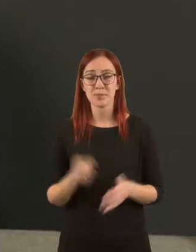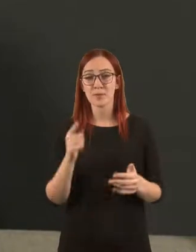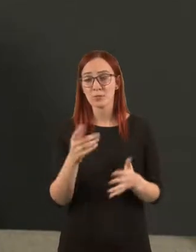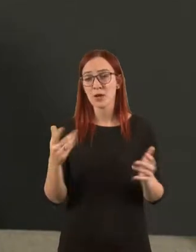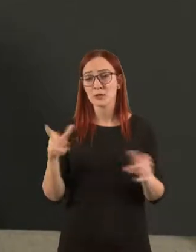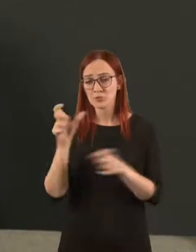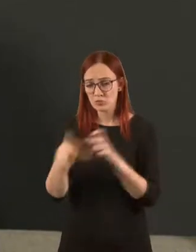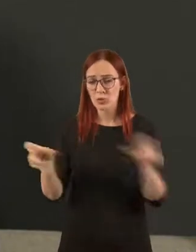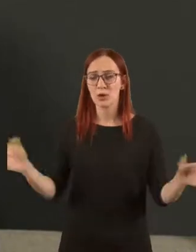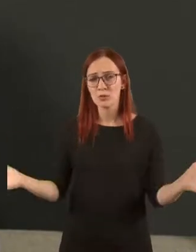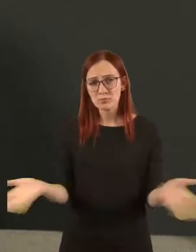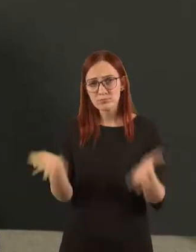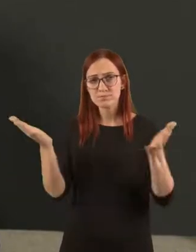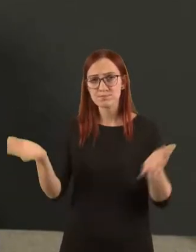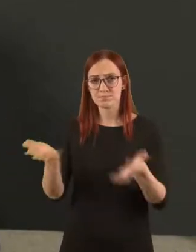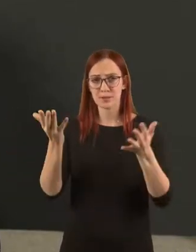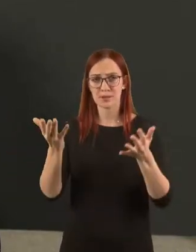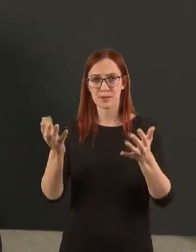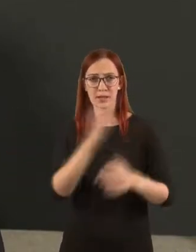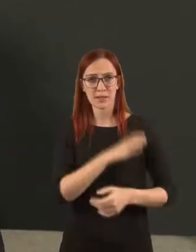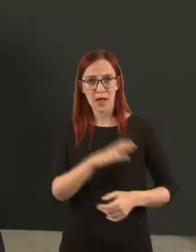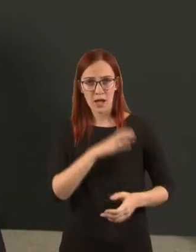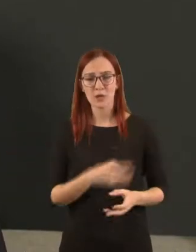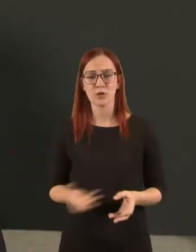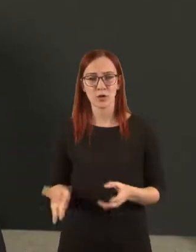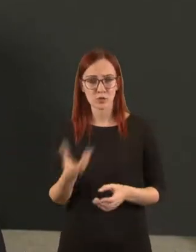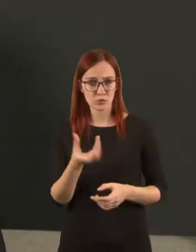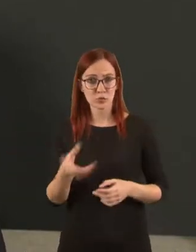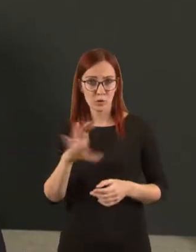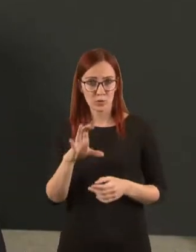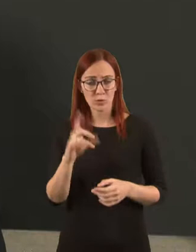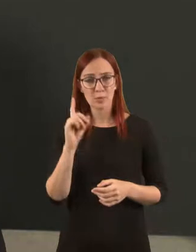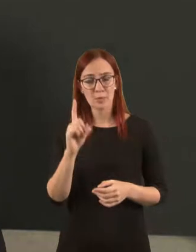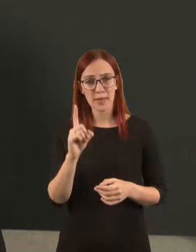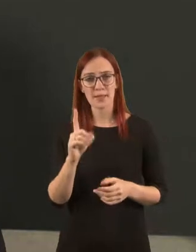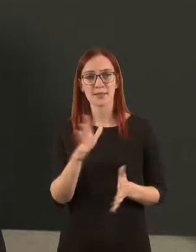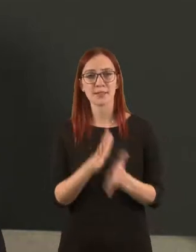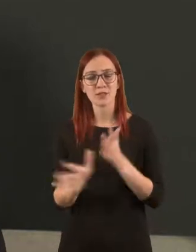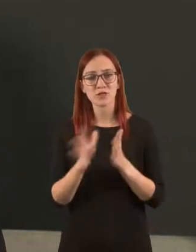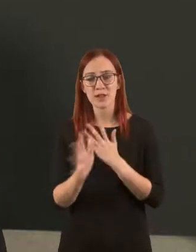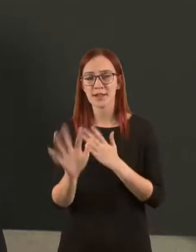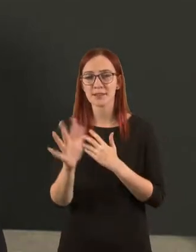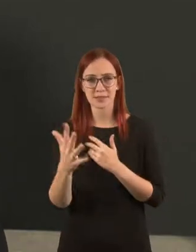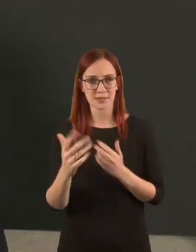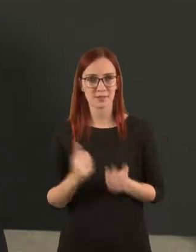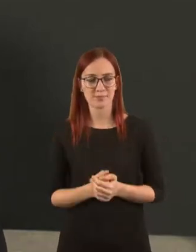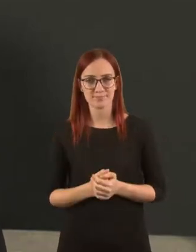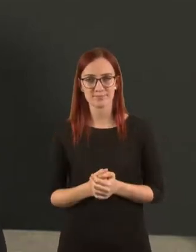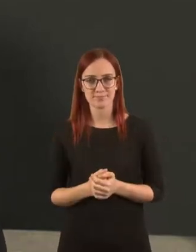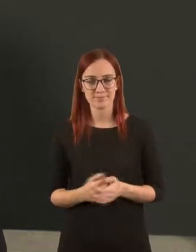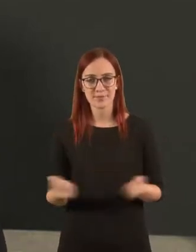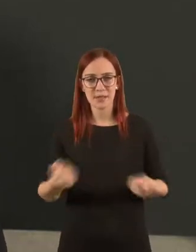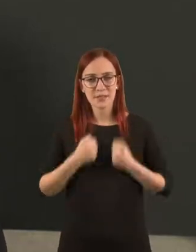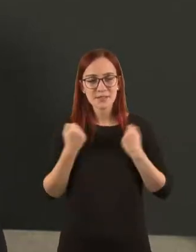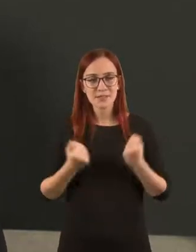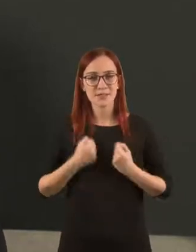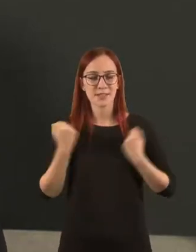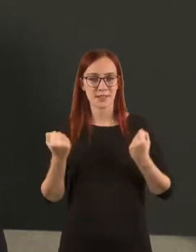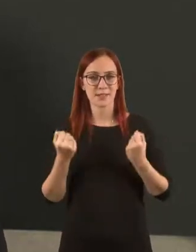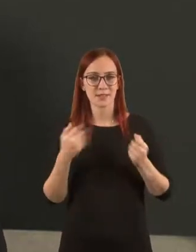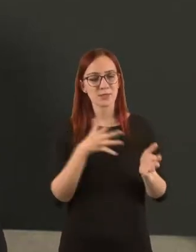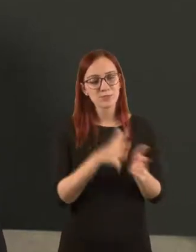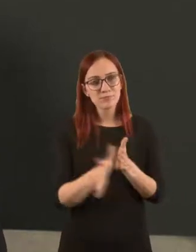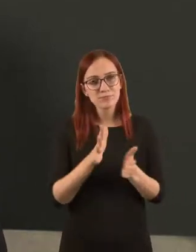in the new budget, we are planning to increase the non-taxable part of income of the